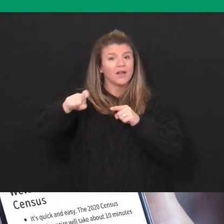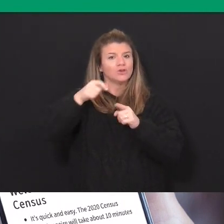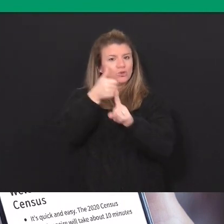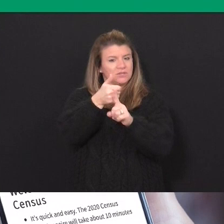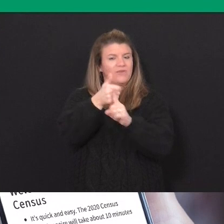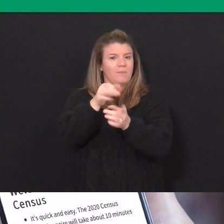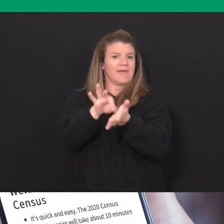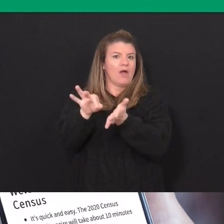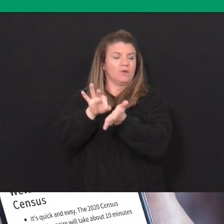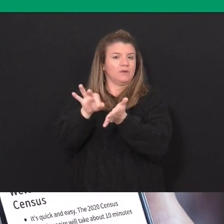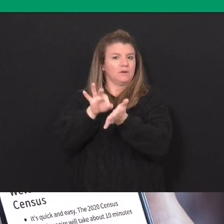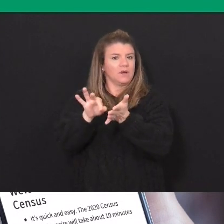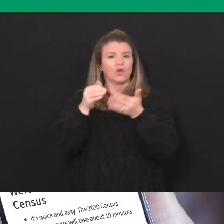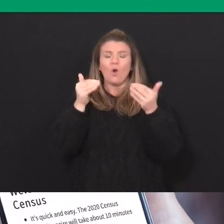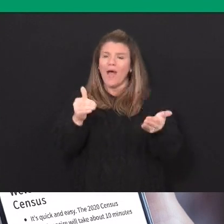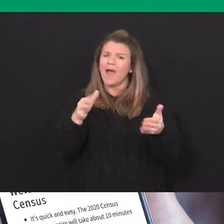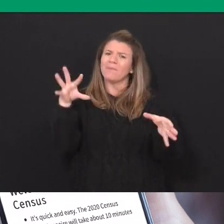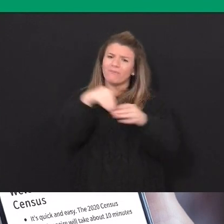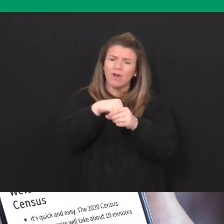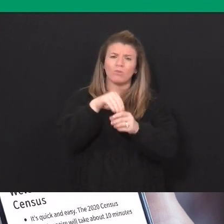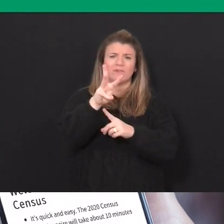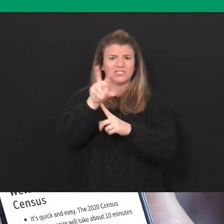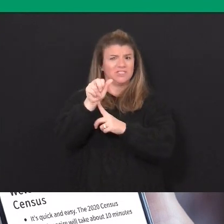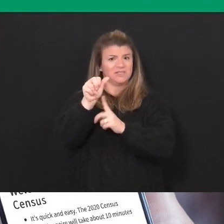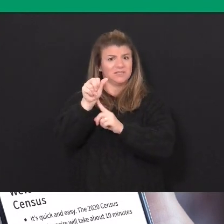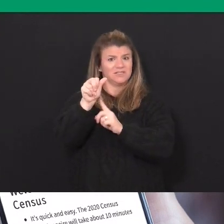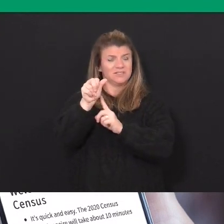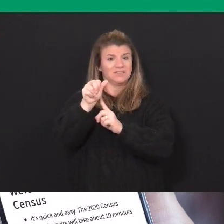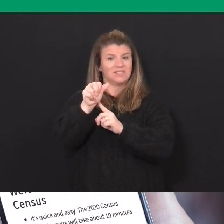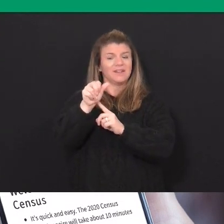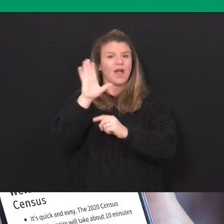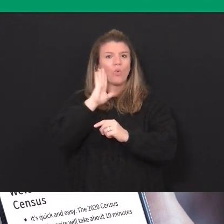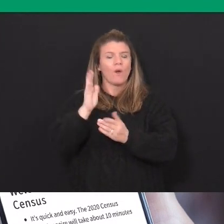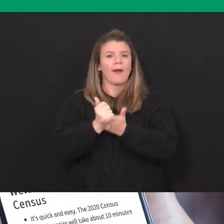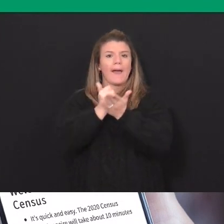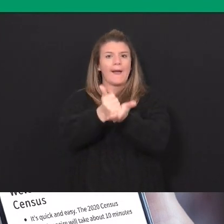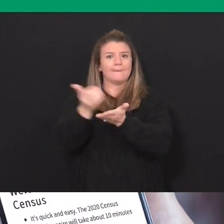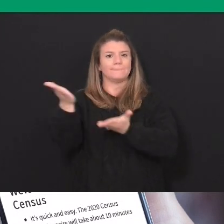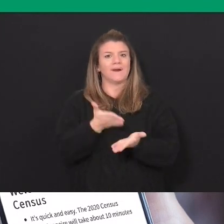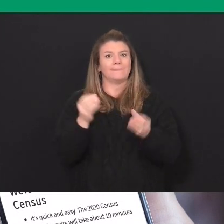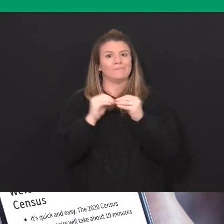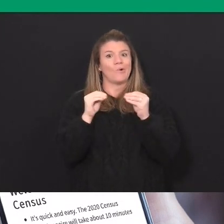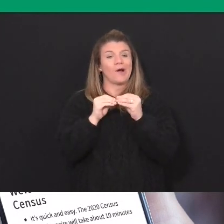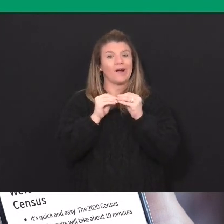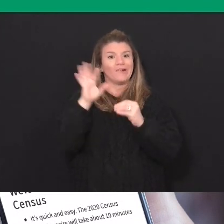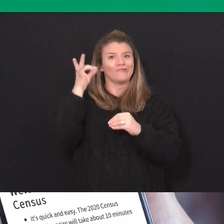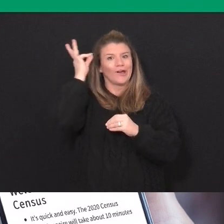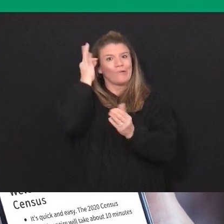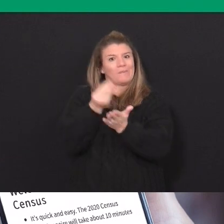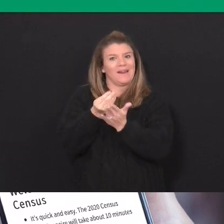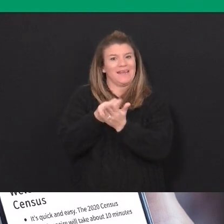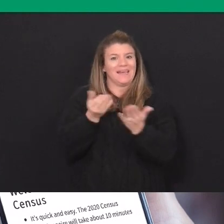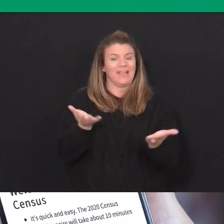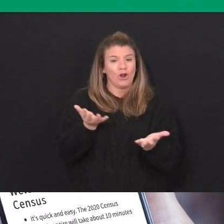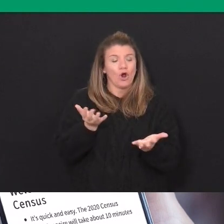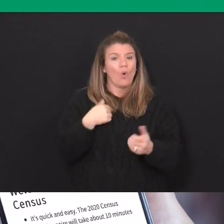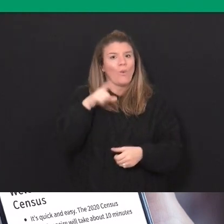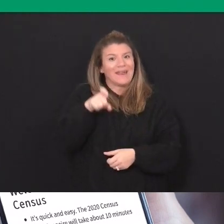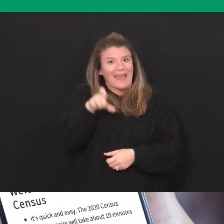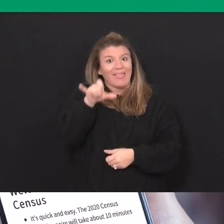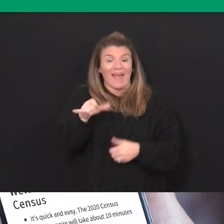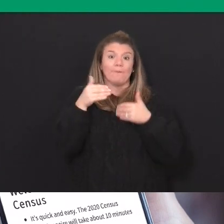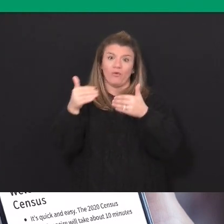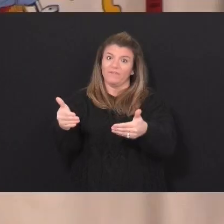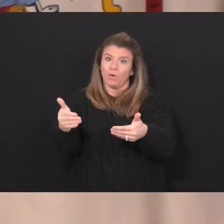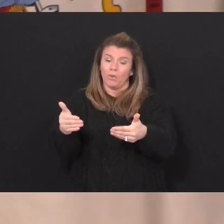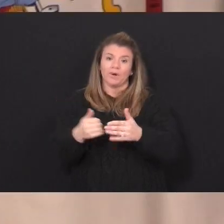counted. Stand up for West Virginia, because it'll bring a lot of extra federal dollars to us, and we surely need that going forward.